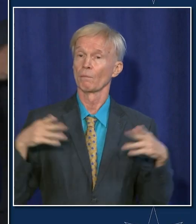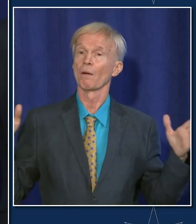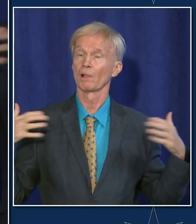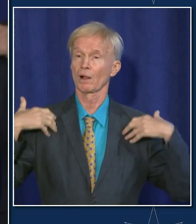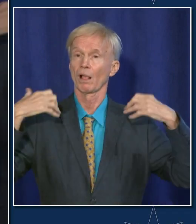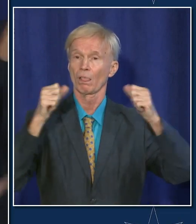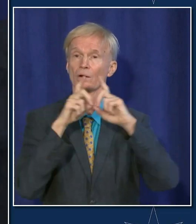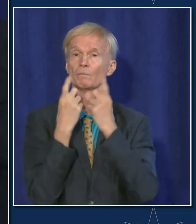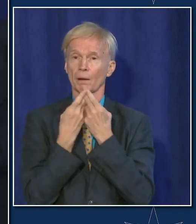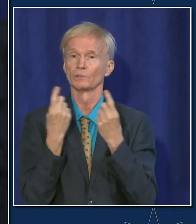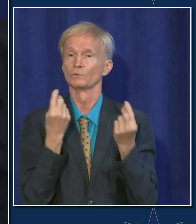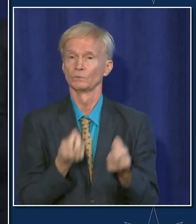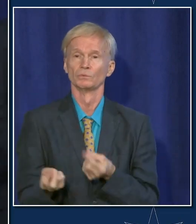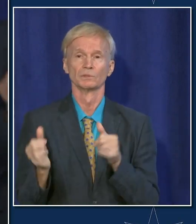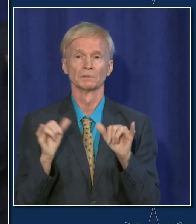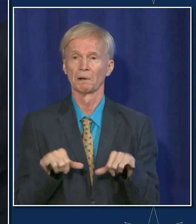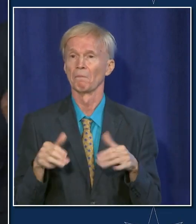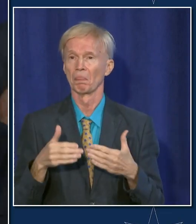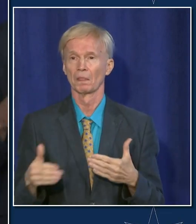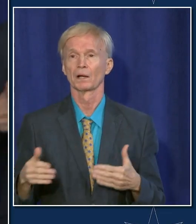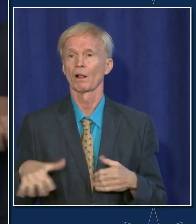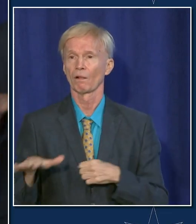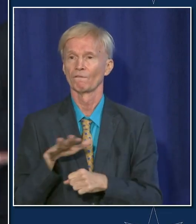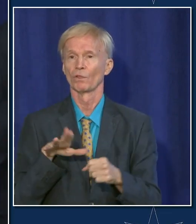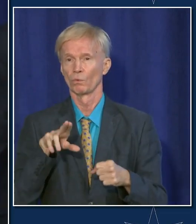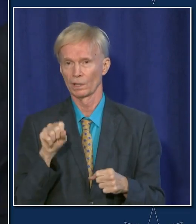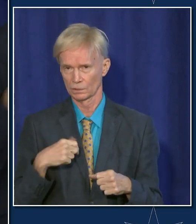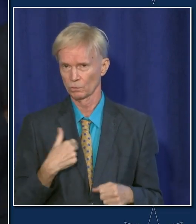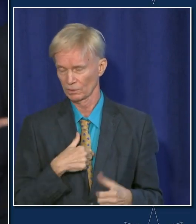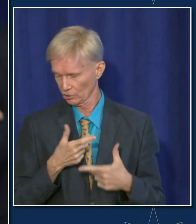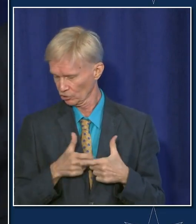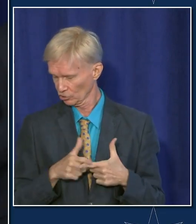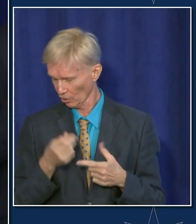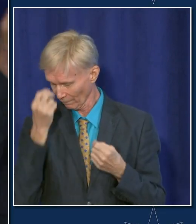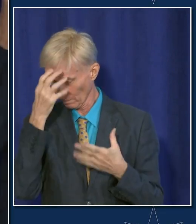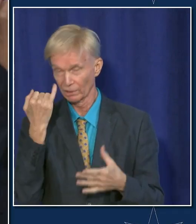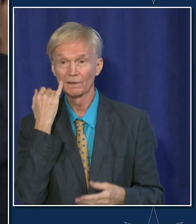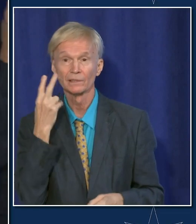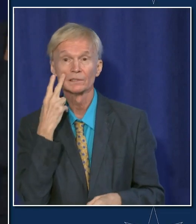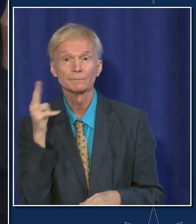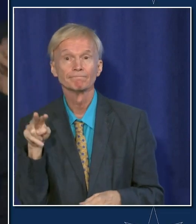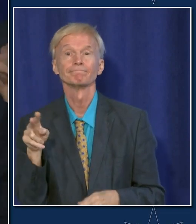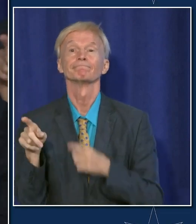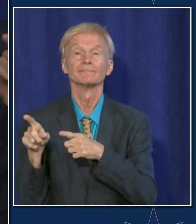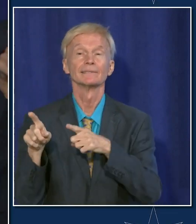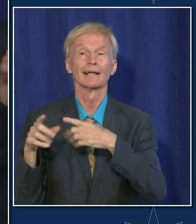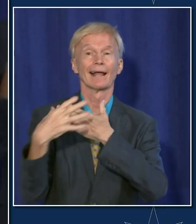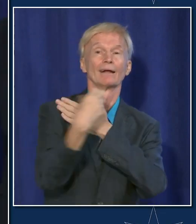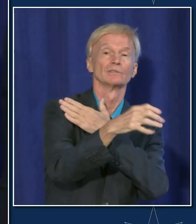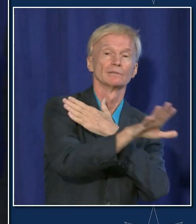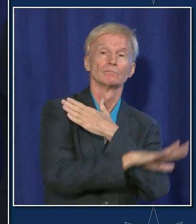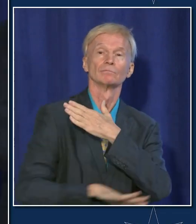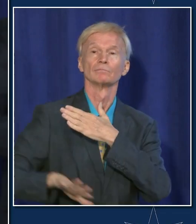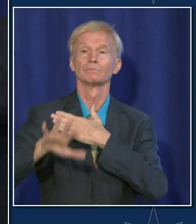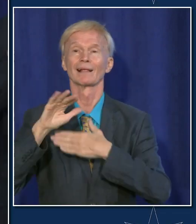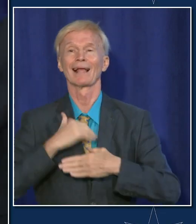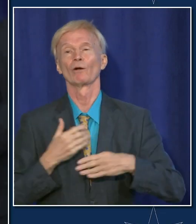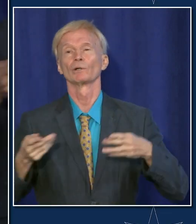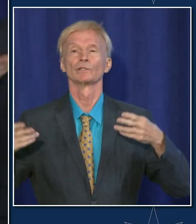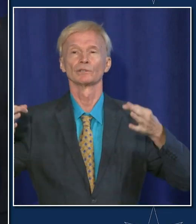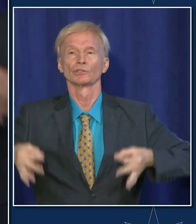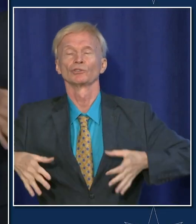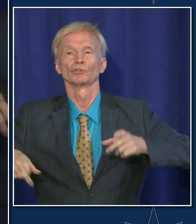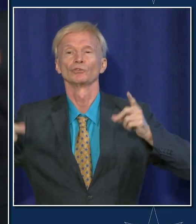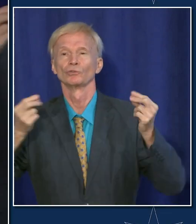thing across the United States. We then share information if we're seeing exposures in out of jurisdiction, where something like LALApalooza would be.